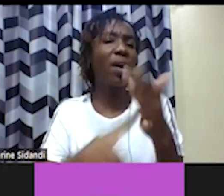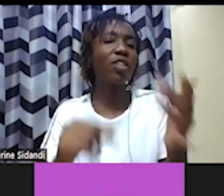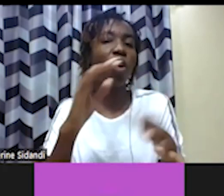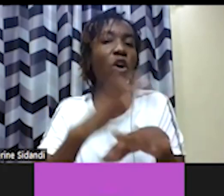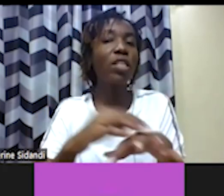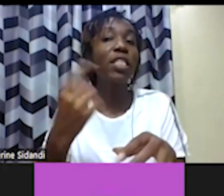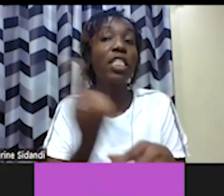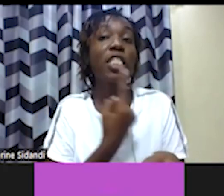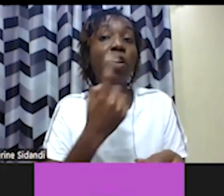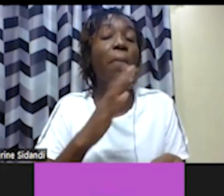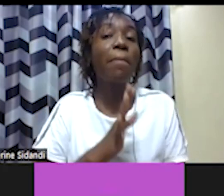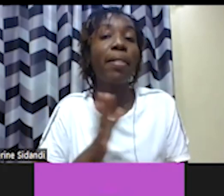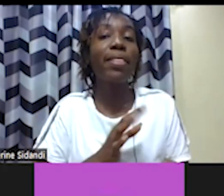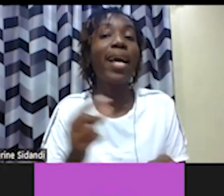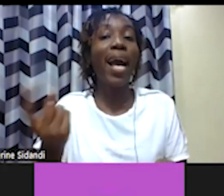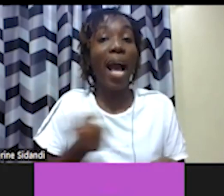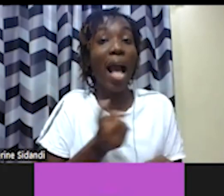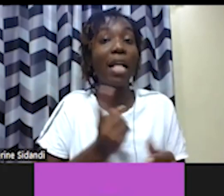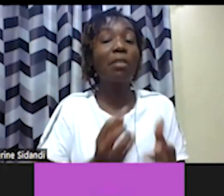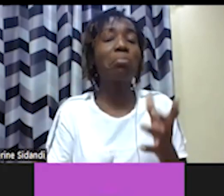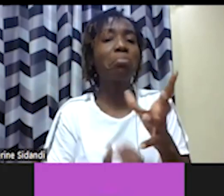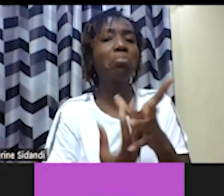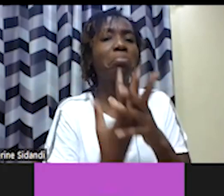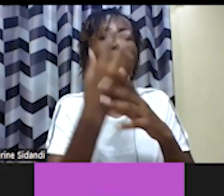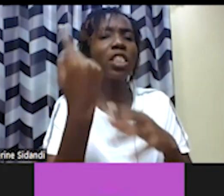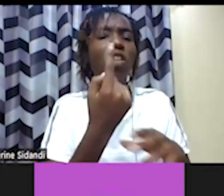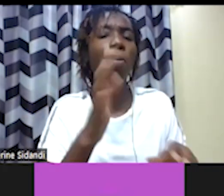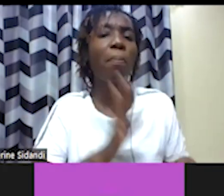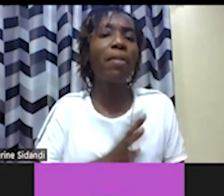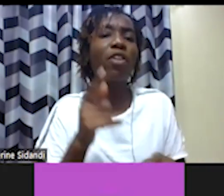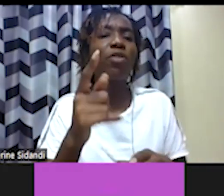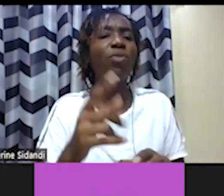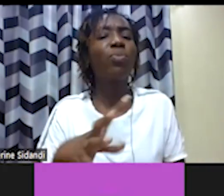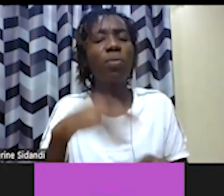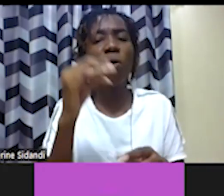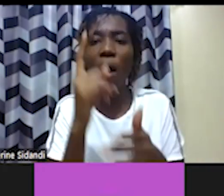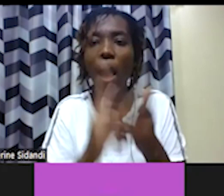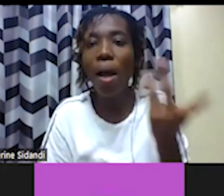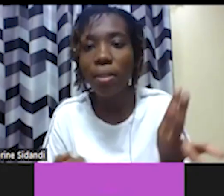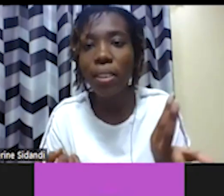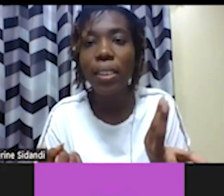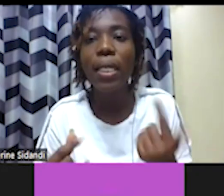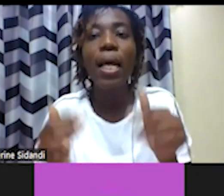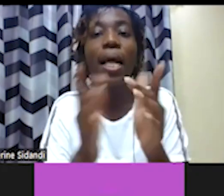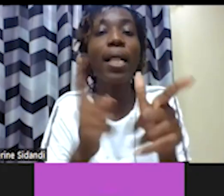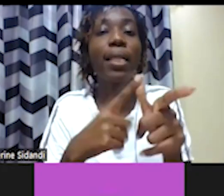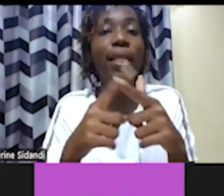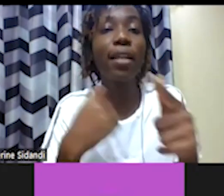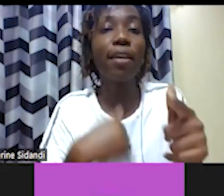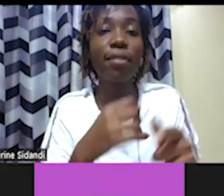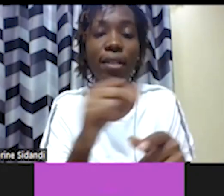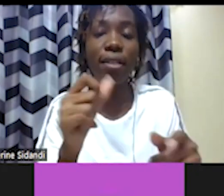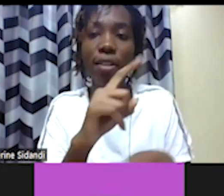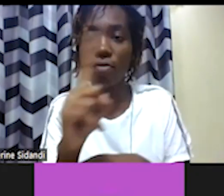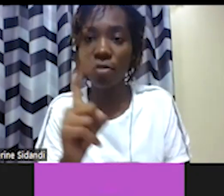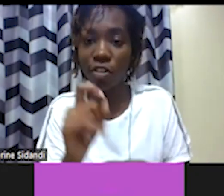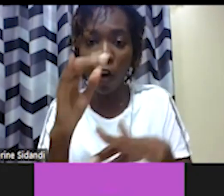the same person is asking, girls brought up by single mothers, what is your take? Then there's another question